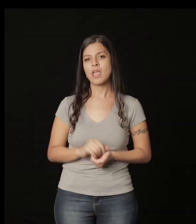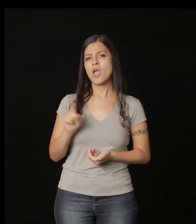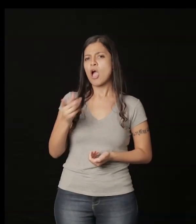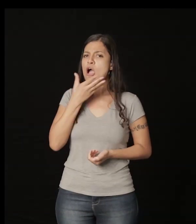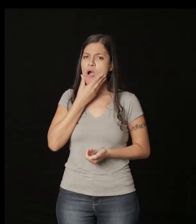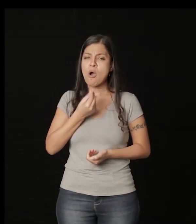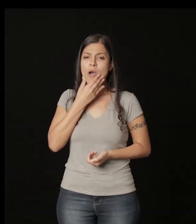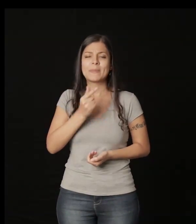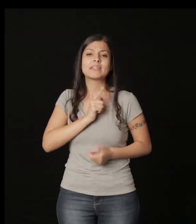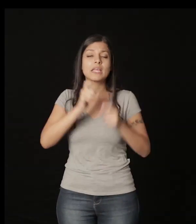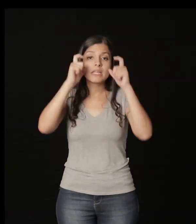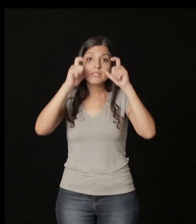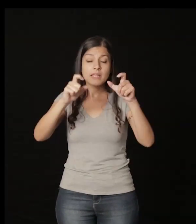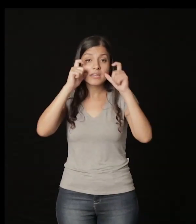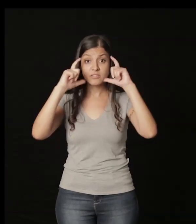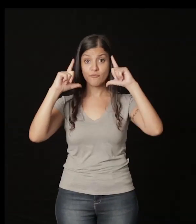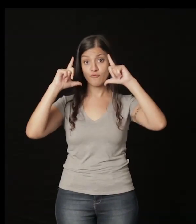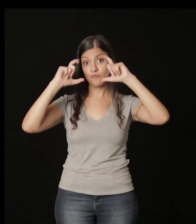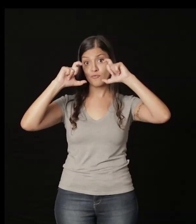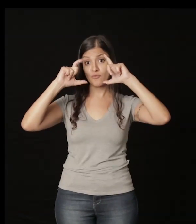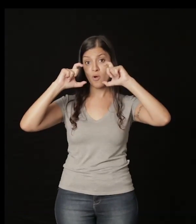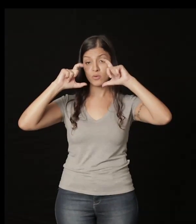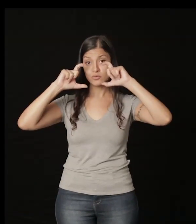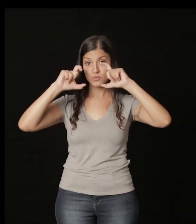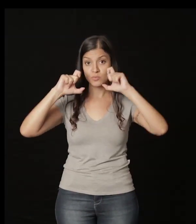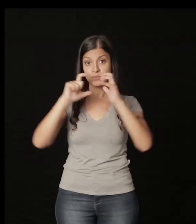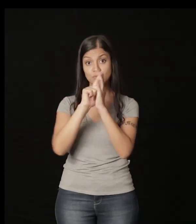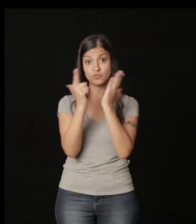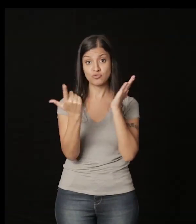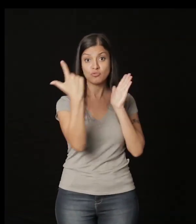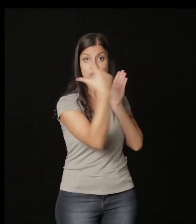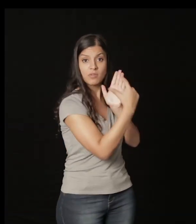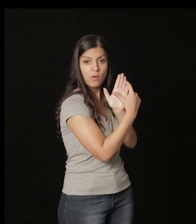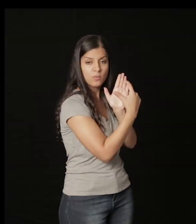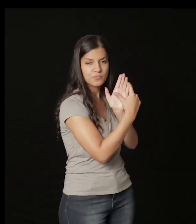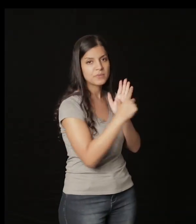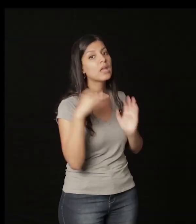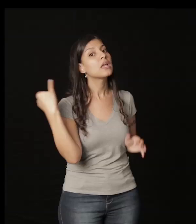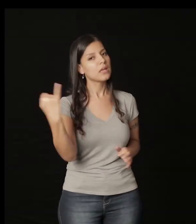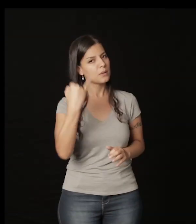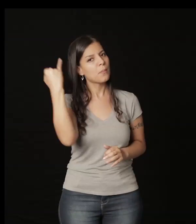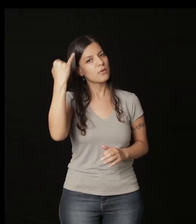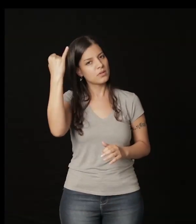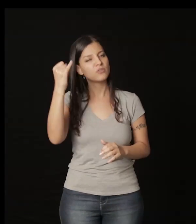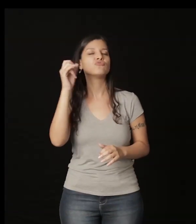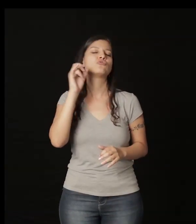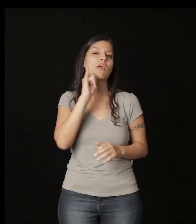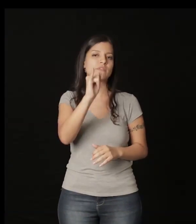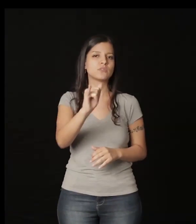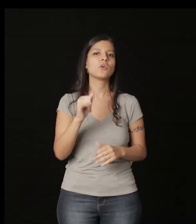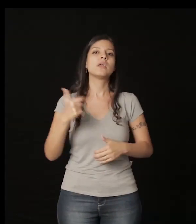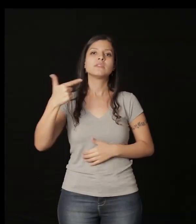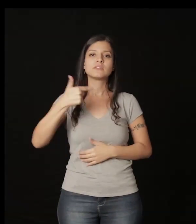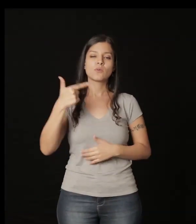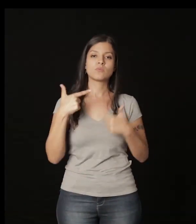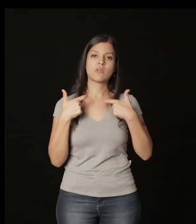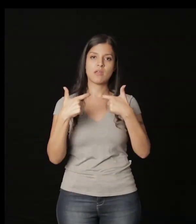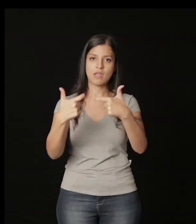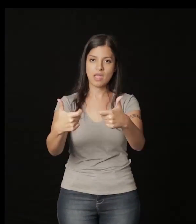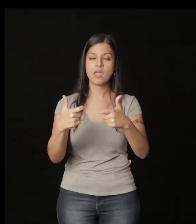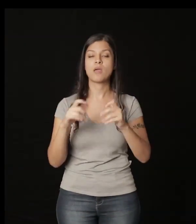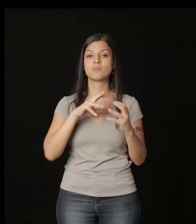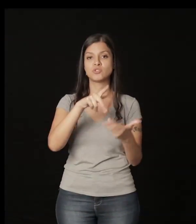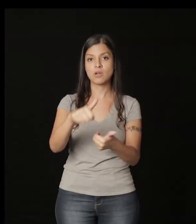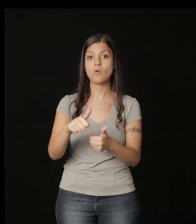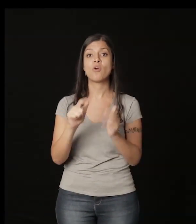Brecht was very interested in photographs, and he was interested in the kind of photographs that appeared in newspapers. And it's important to remember that during the Second World